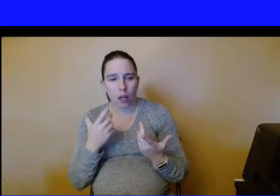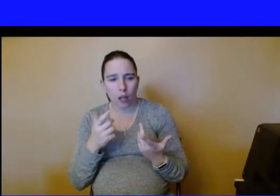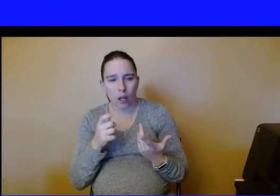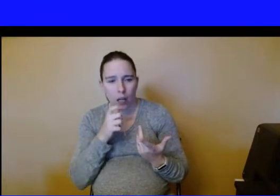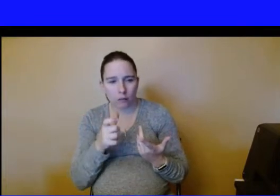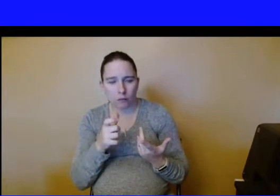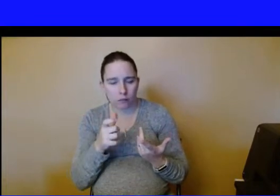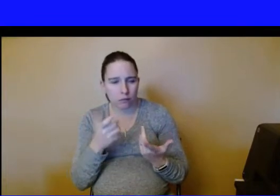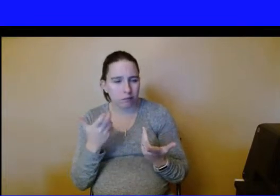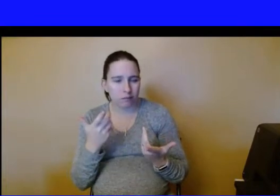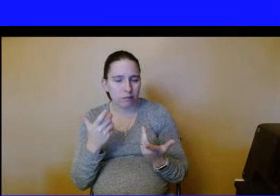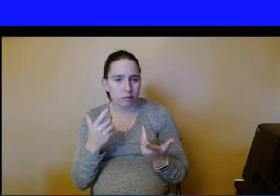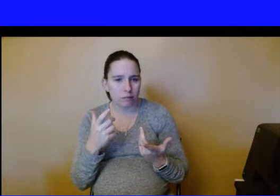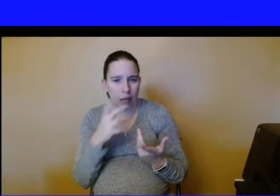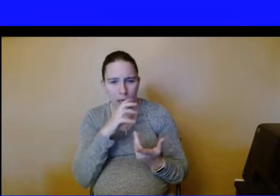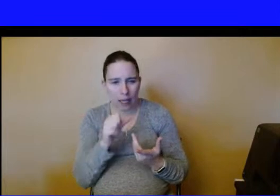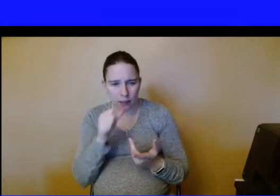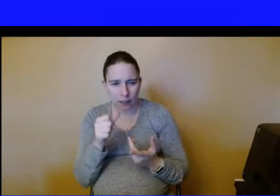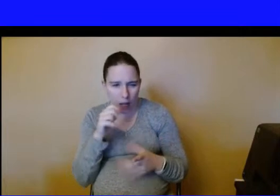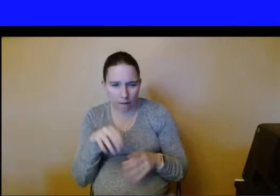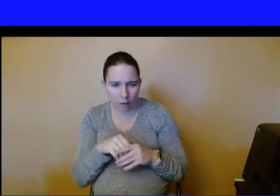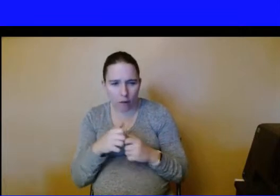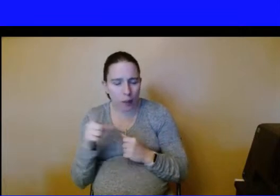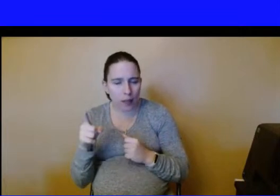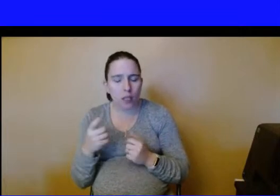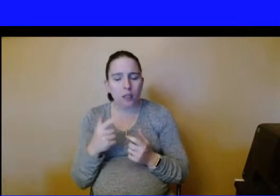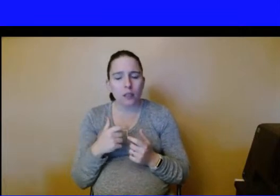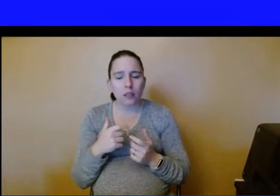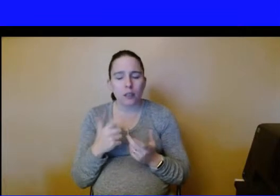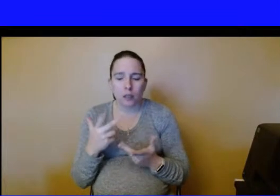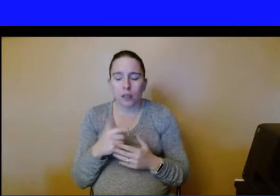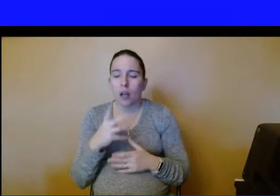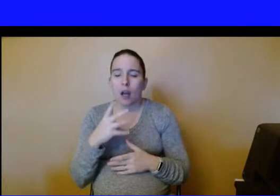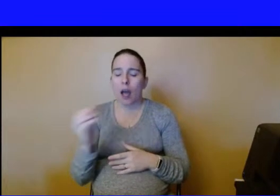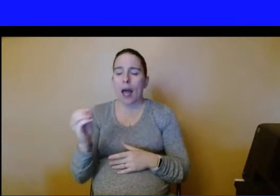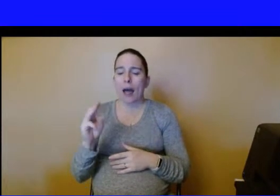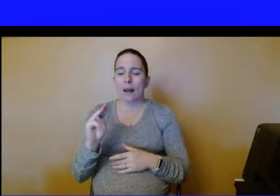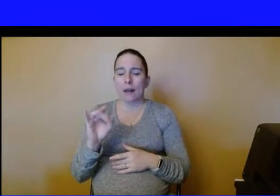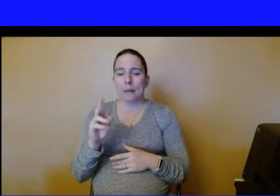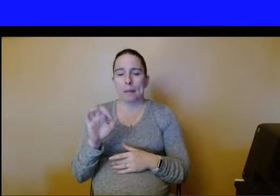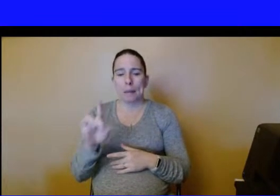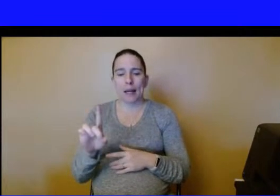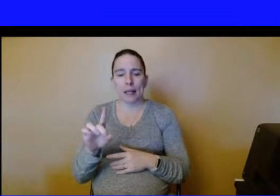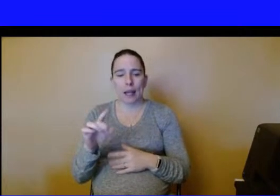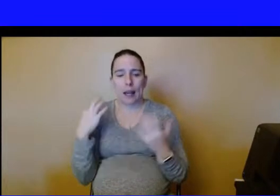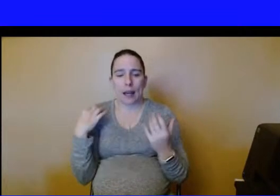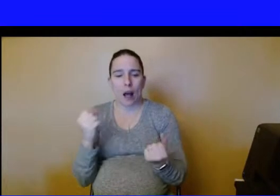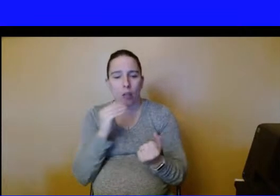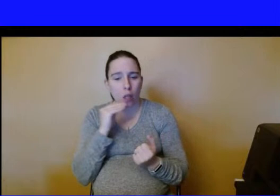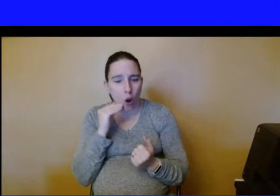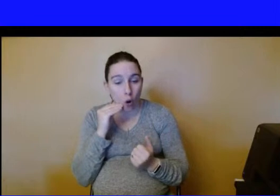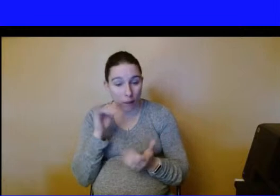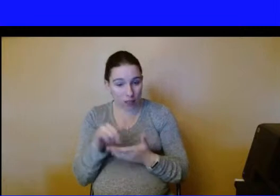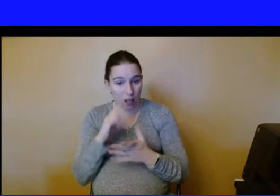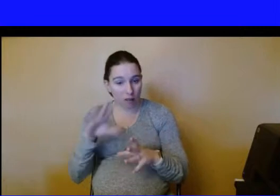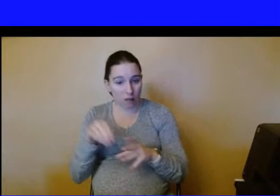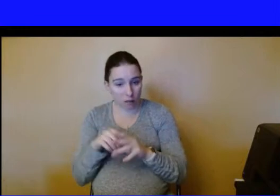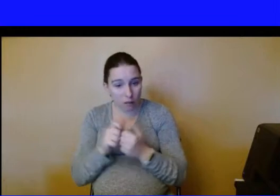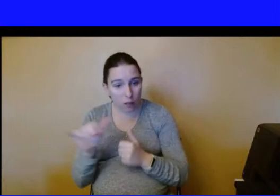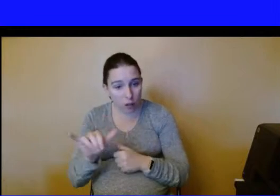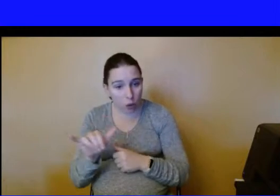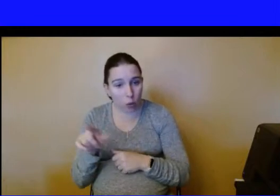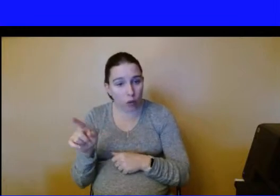Indirectly, yes. As I said, they are made up of 50 community-based organizations that make up the